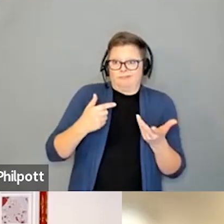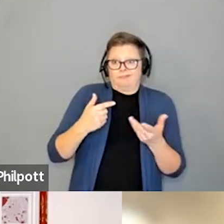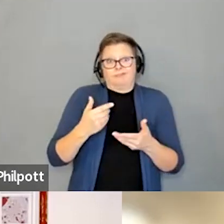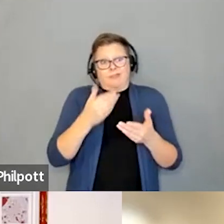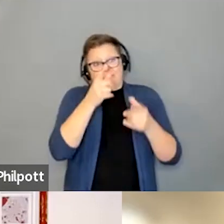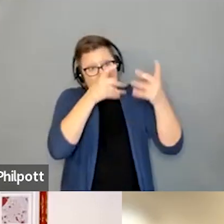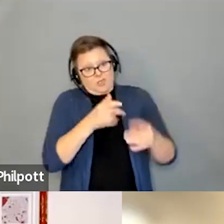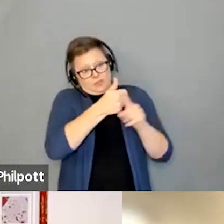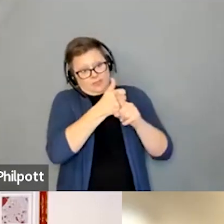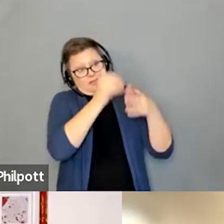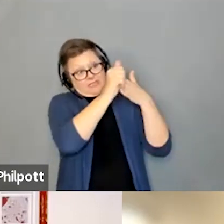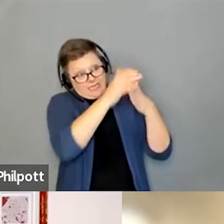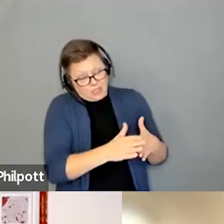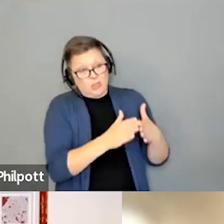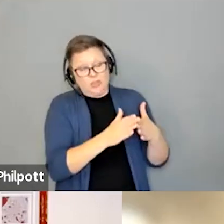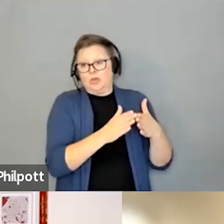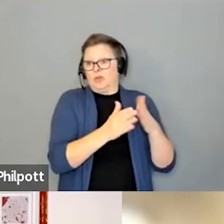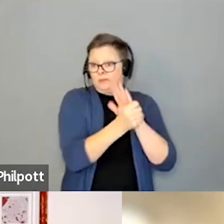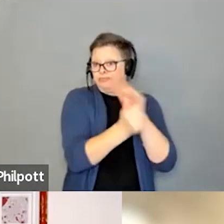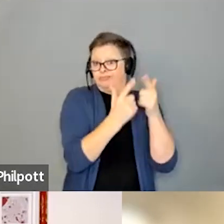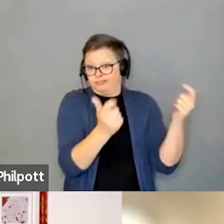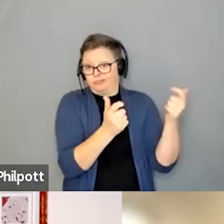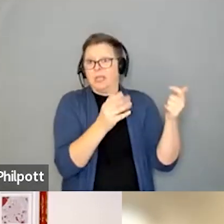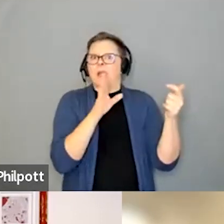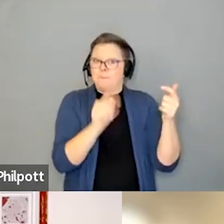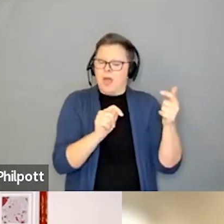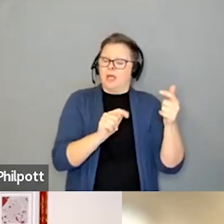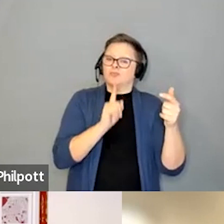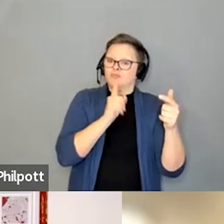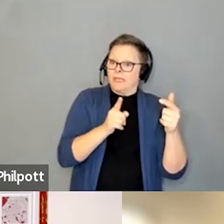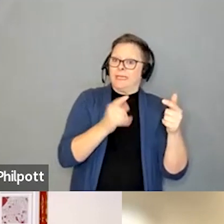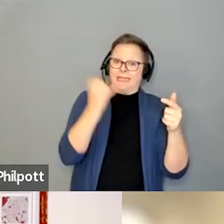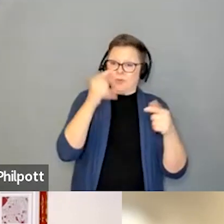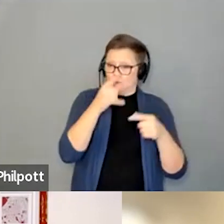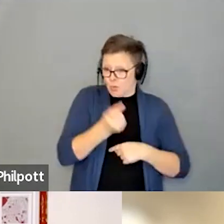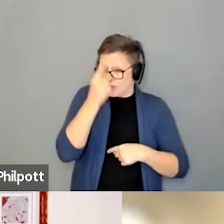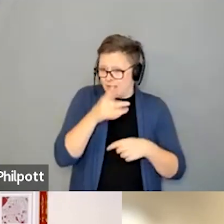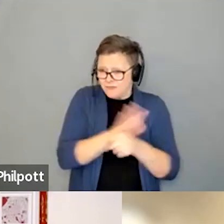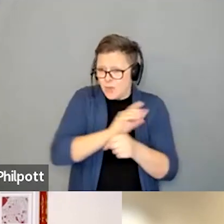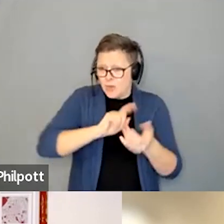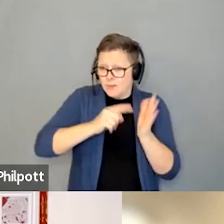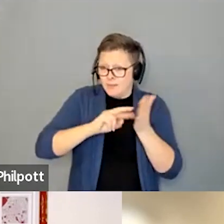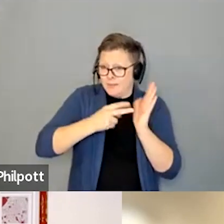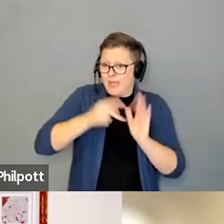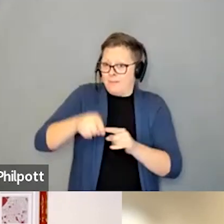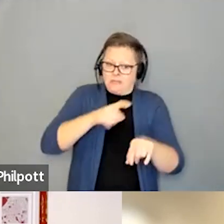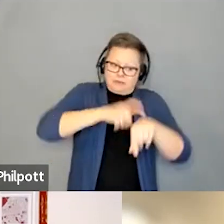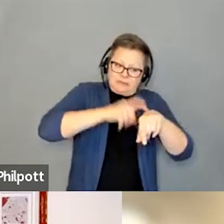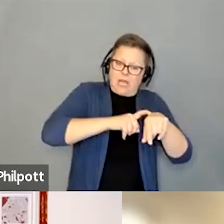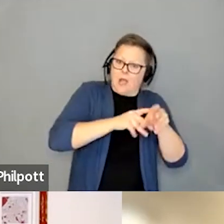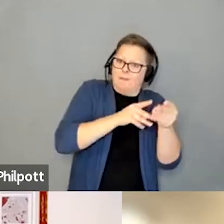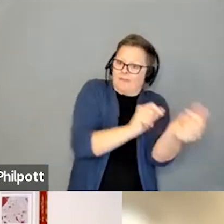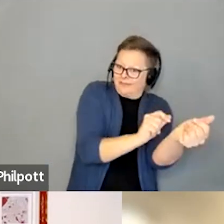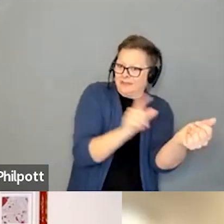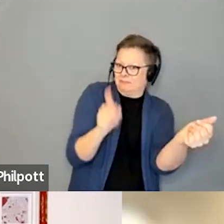manager. But until you get there, it's a time investment. And so the problem tends to be that nobody wants to put that time in